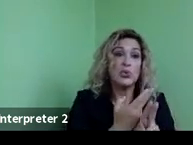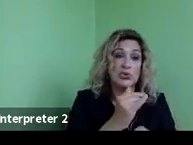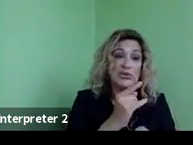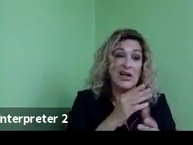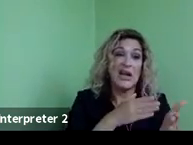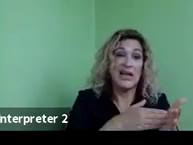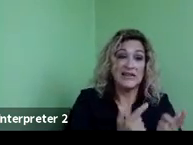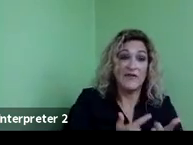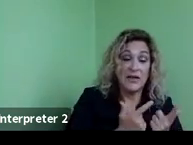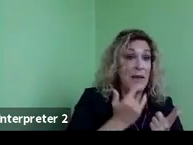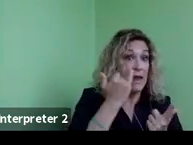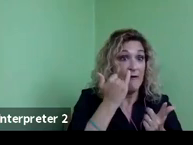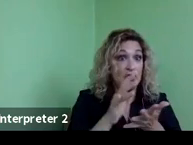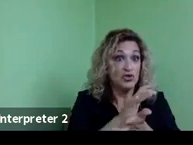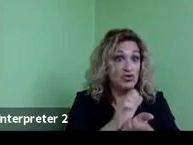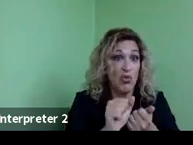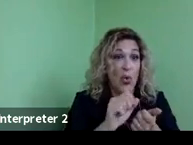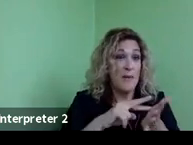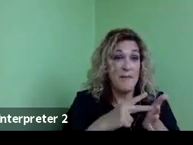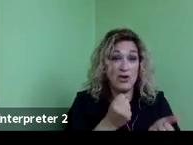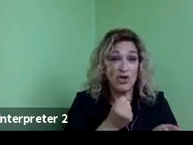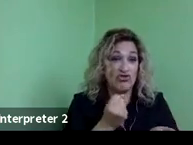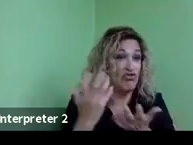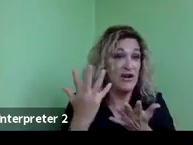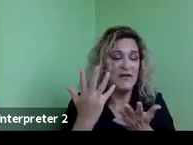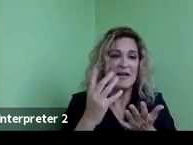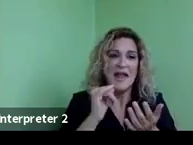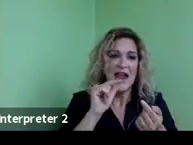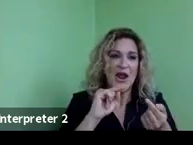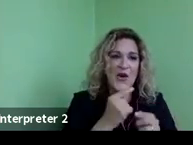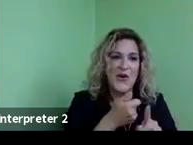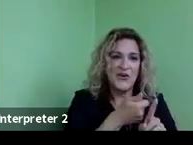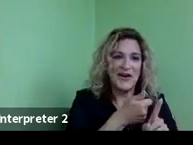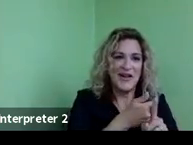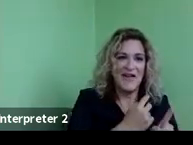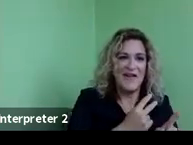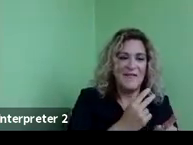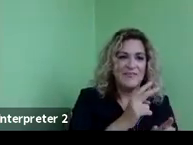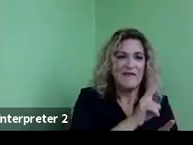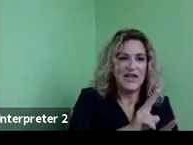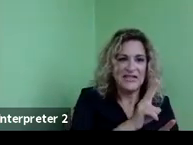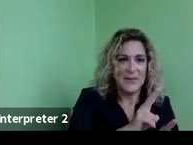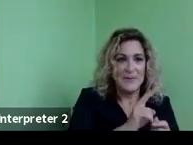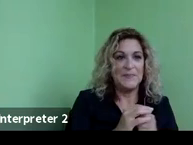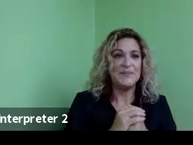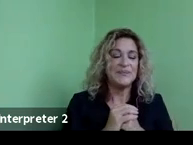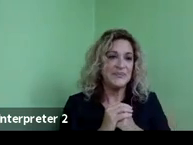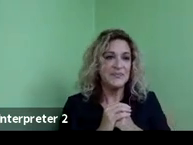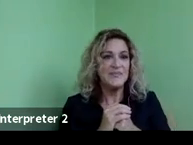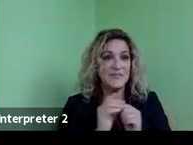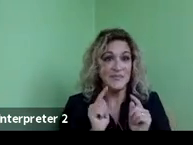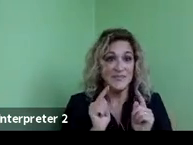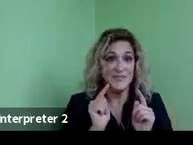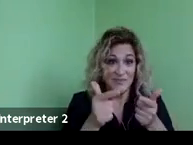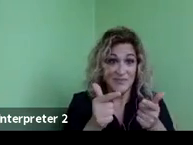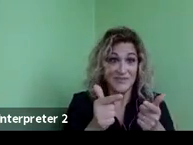Now we're going to cover some essential questions that come up when selecting a database.